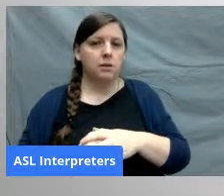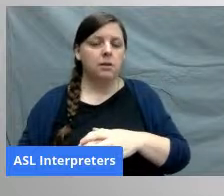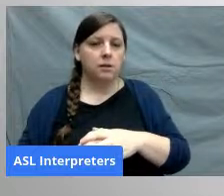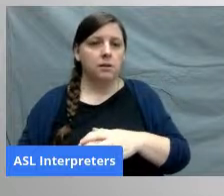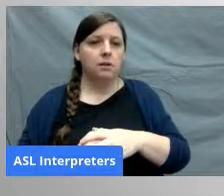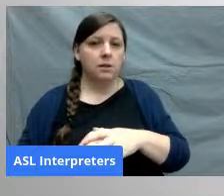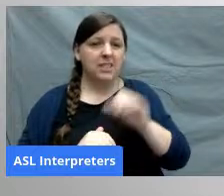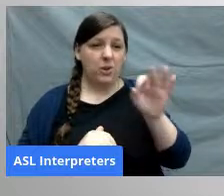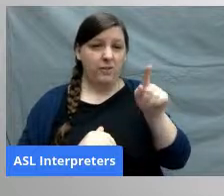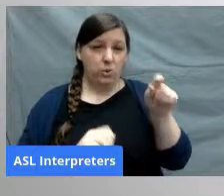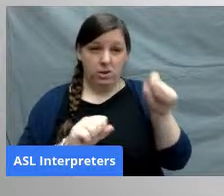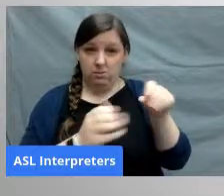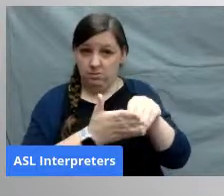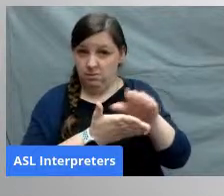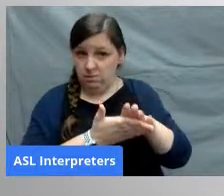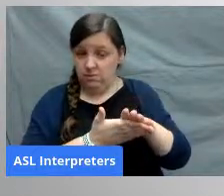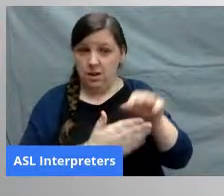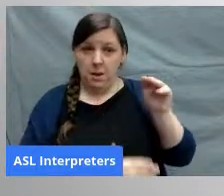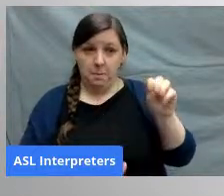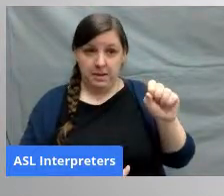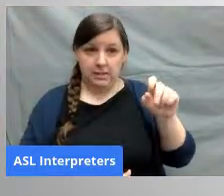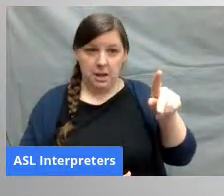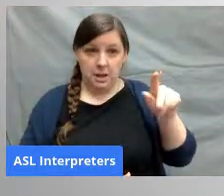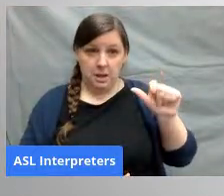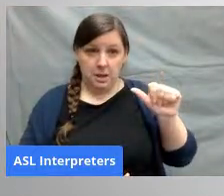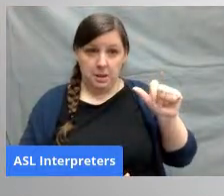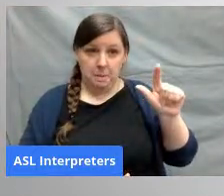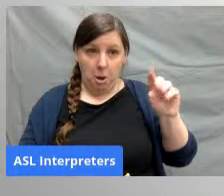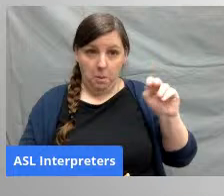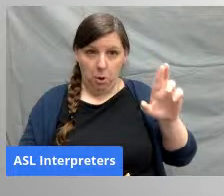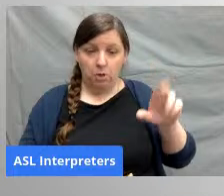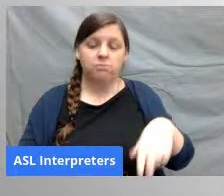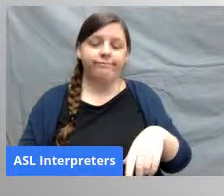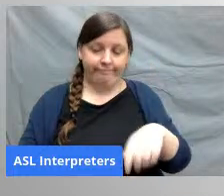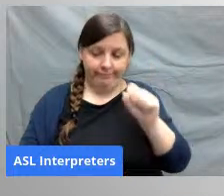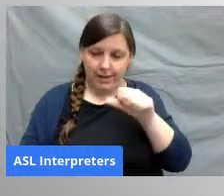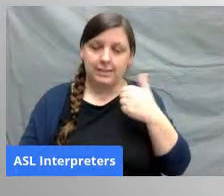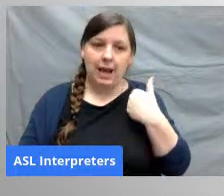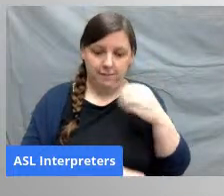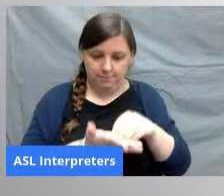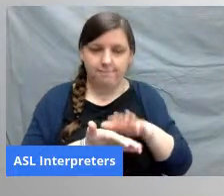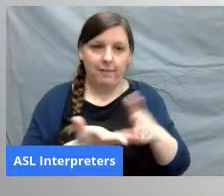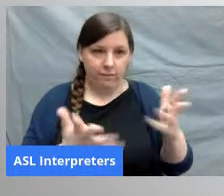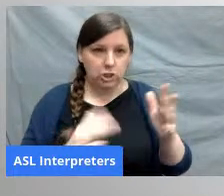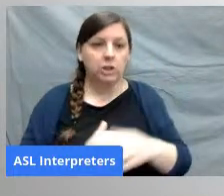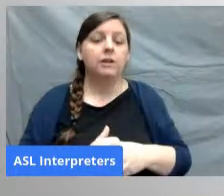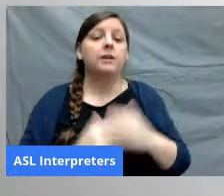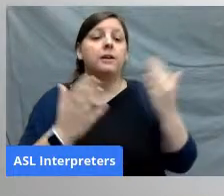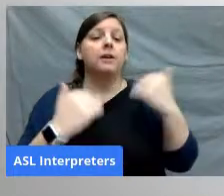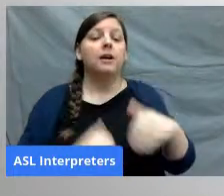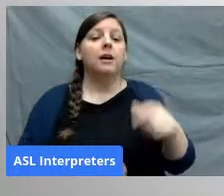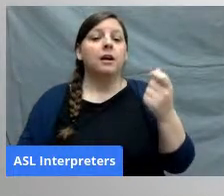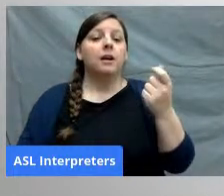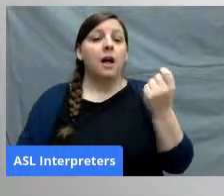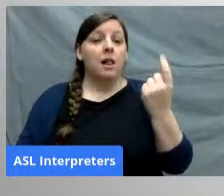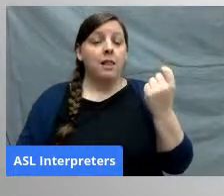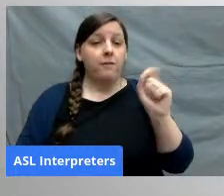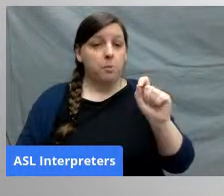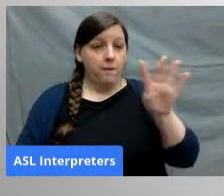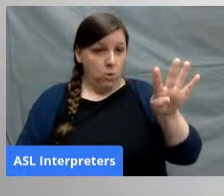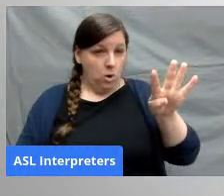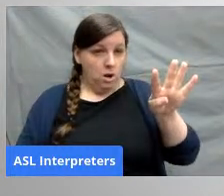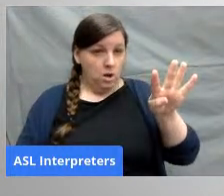Thomas, if you can make a note of that. We've got it. Yes, ma'am. Okay. And 11.4, this